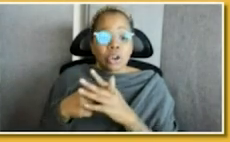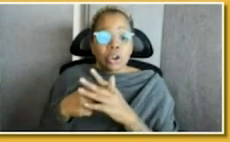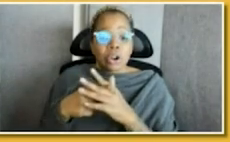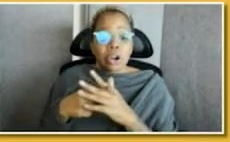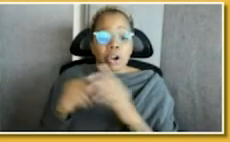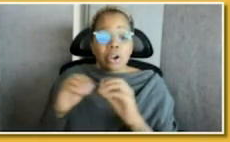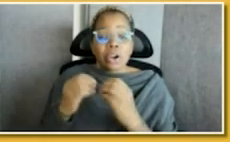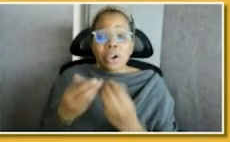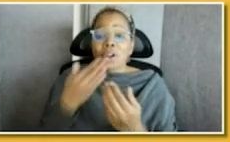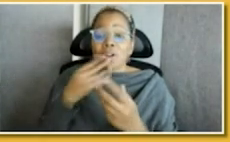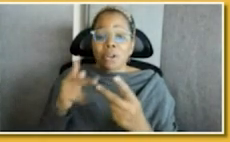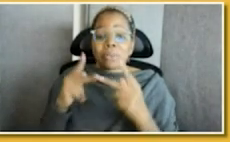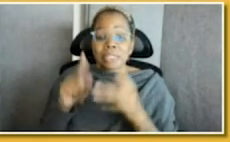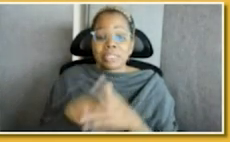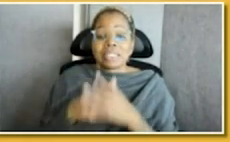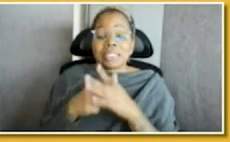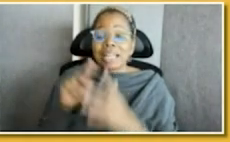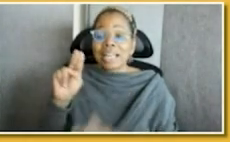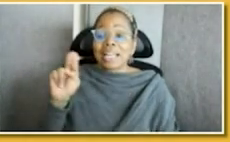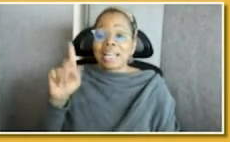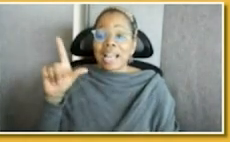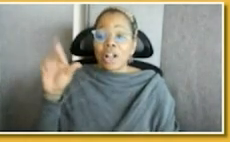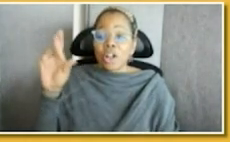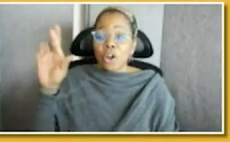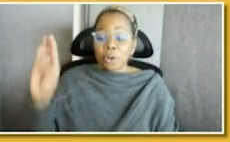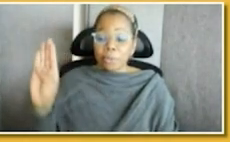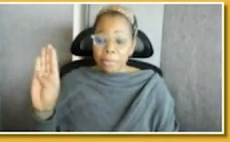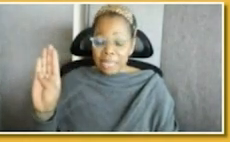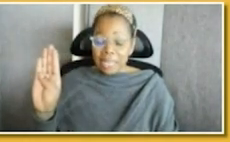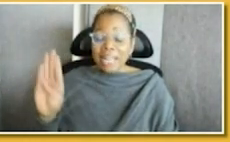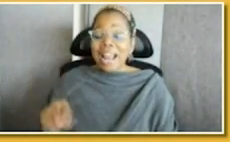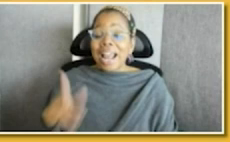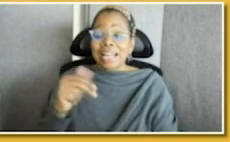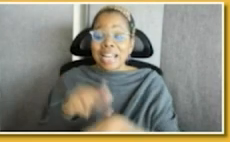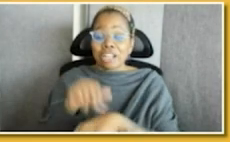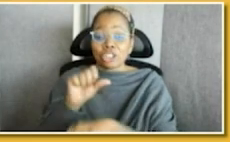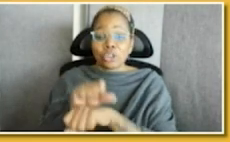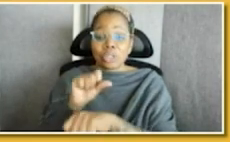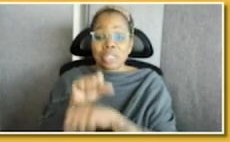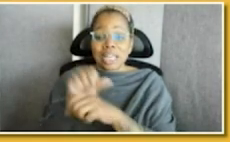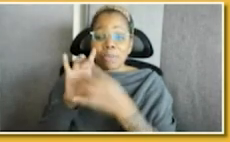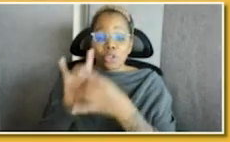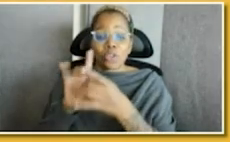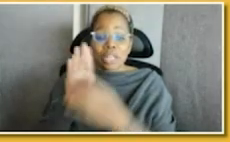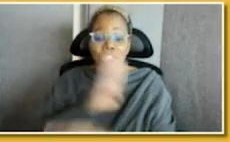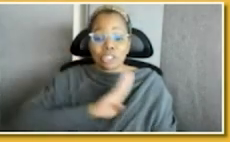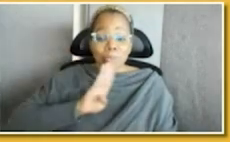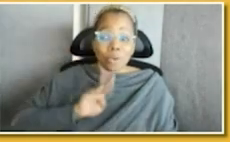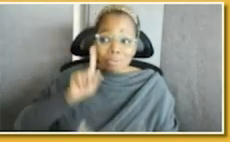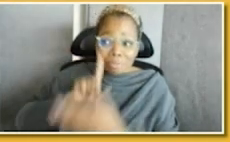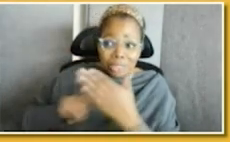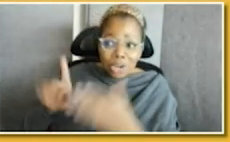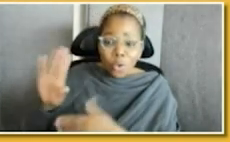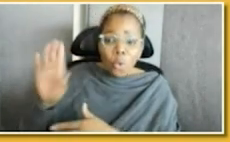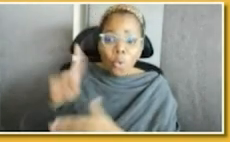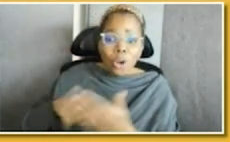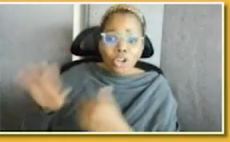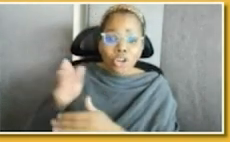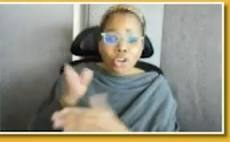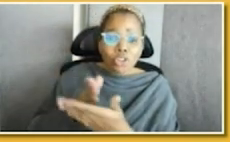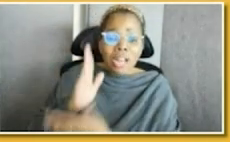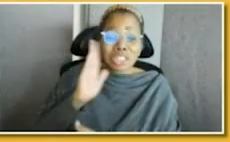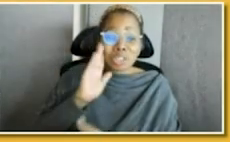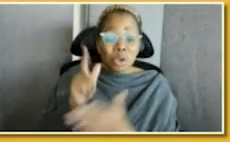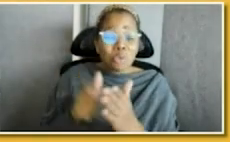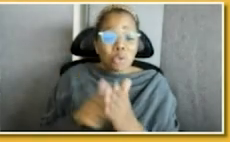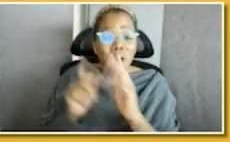NLRB, you know, the National Labor Relations Board, and see what your rights are. And it's going to require people to, let's talk